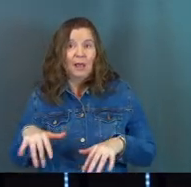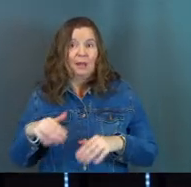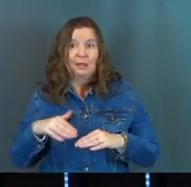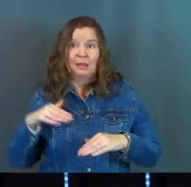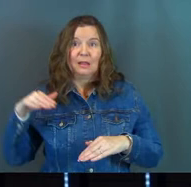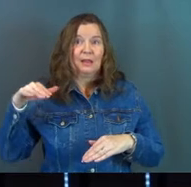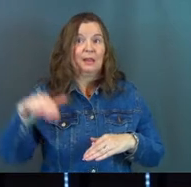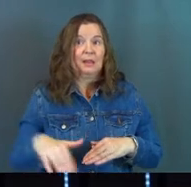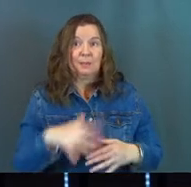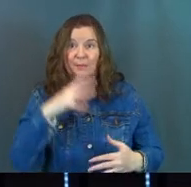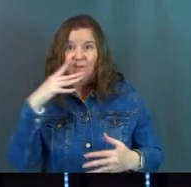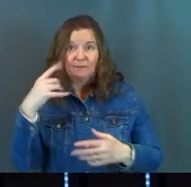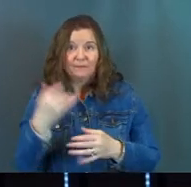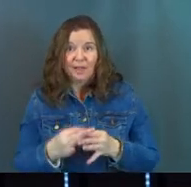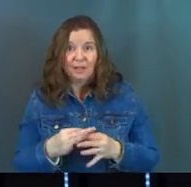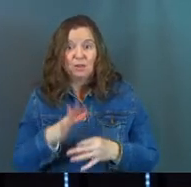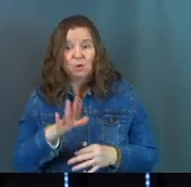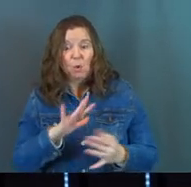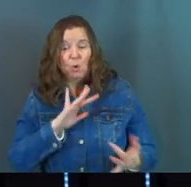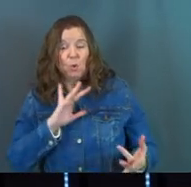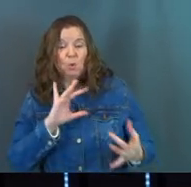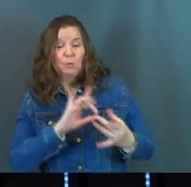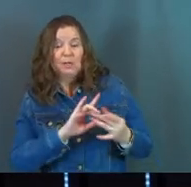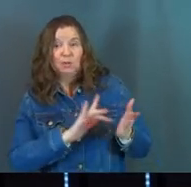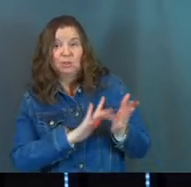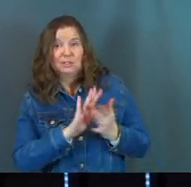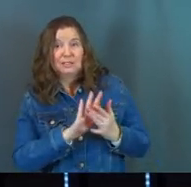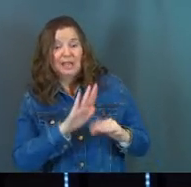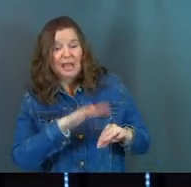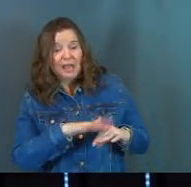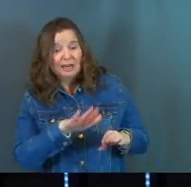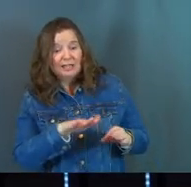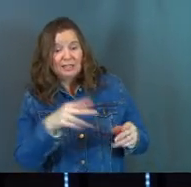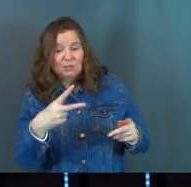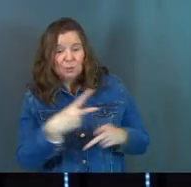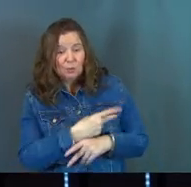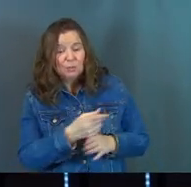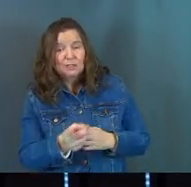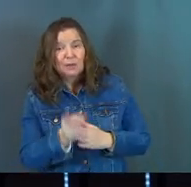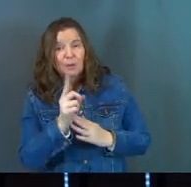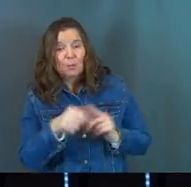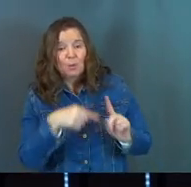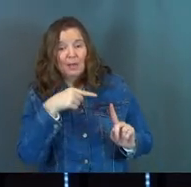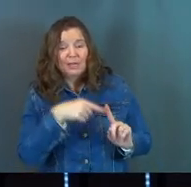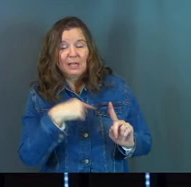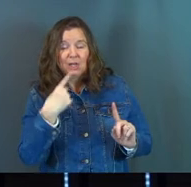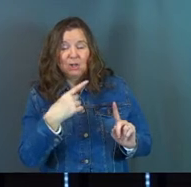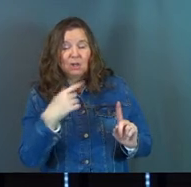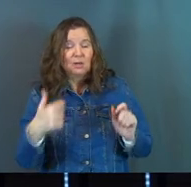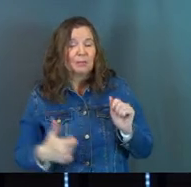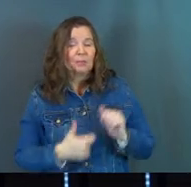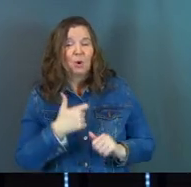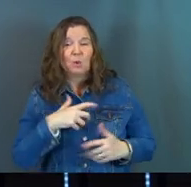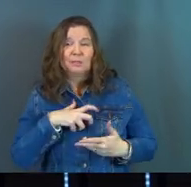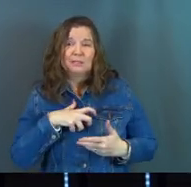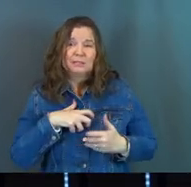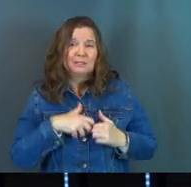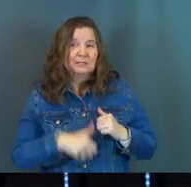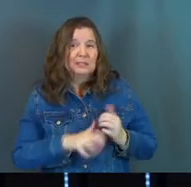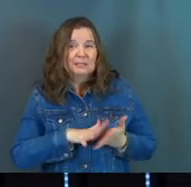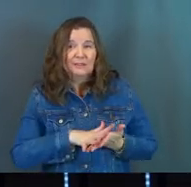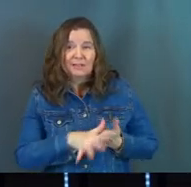faith? You're reaching out to Jesus at his worst moment when he looks most